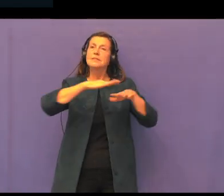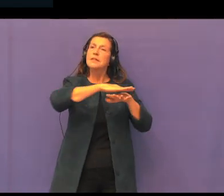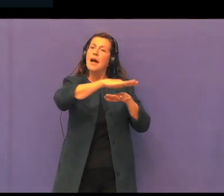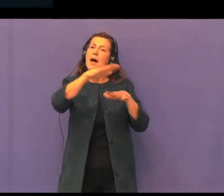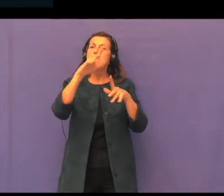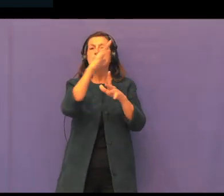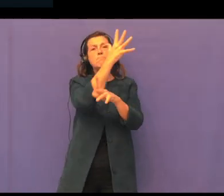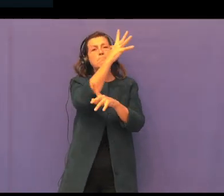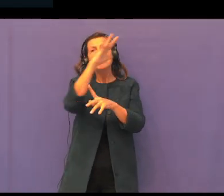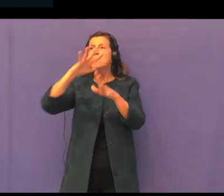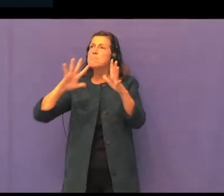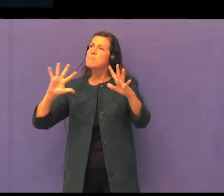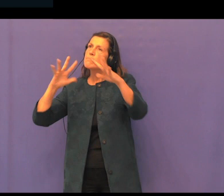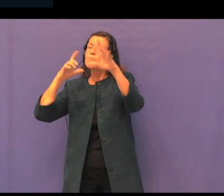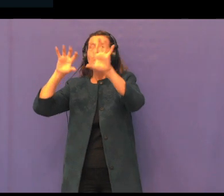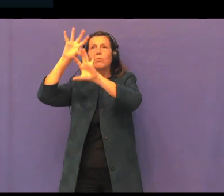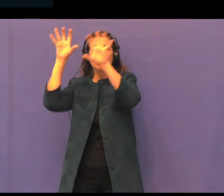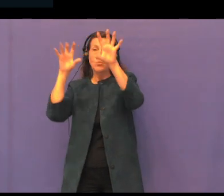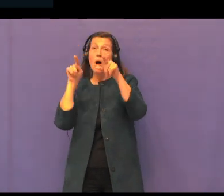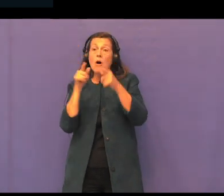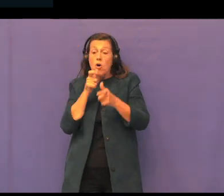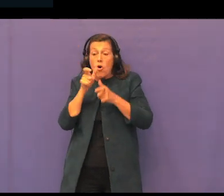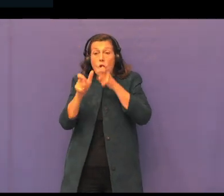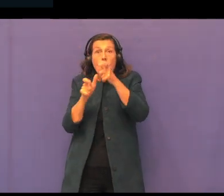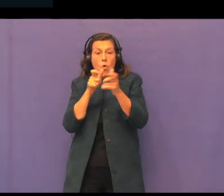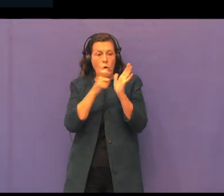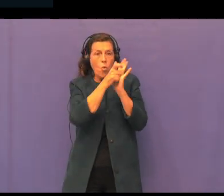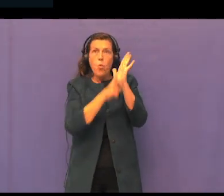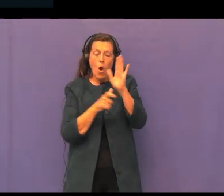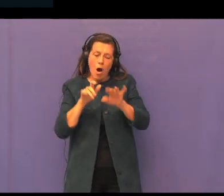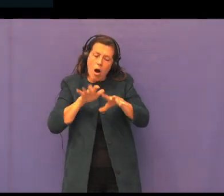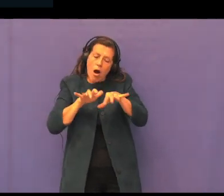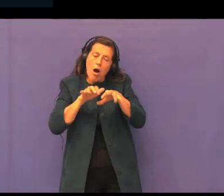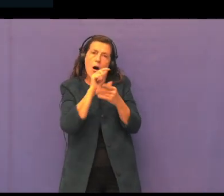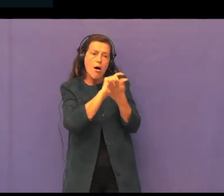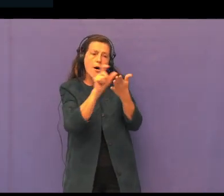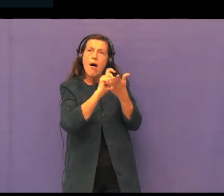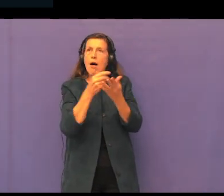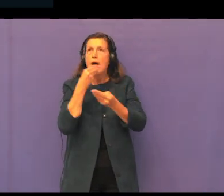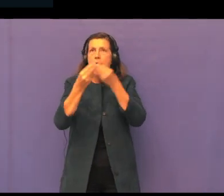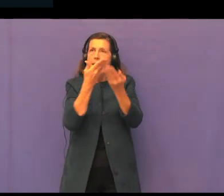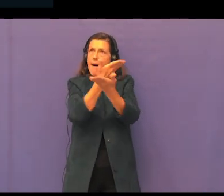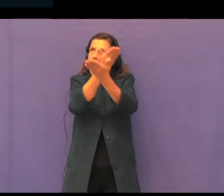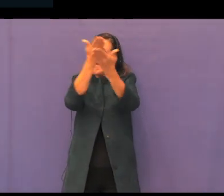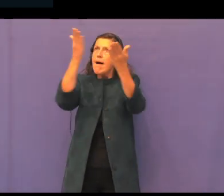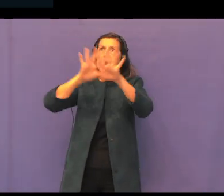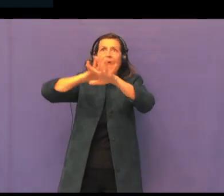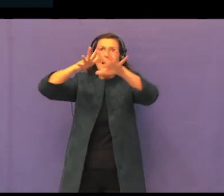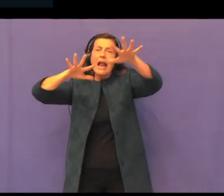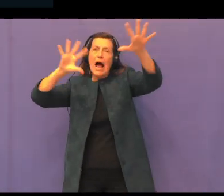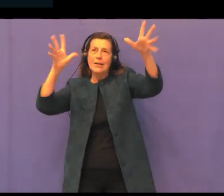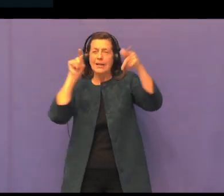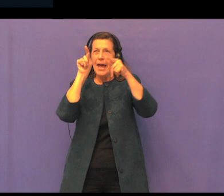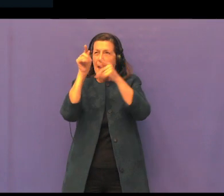the landscape. And he says, while writing about the landscape often begins in the aesthetic, it ends in the ethical. So what he meant by that was